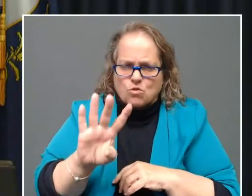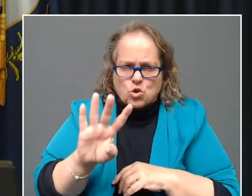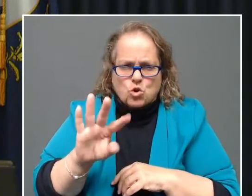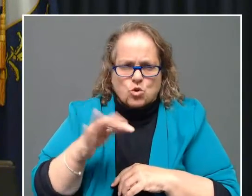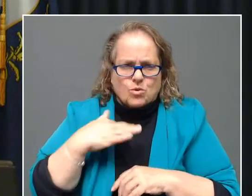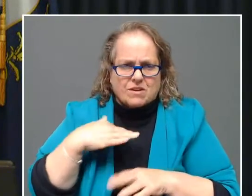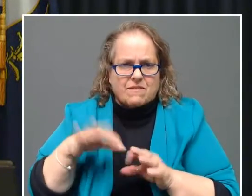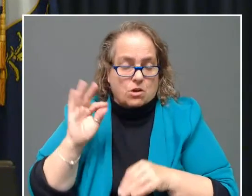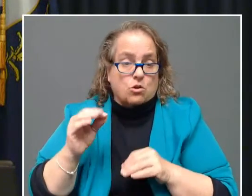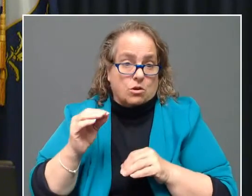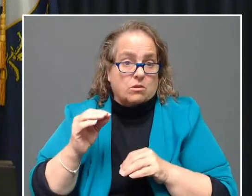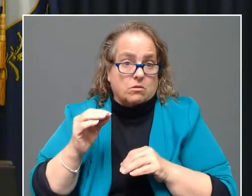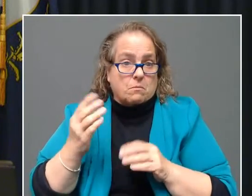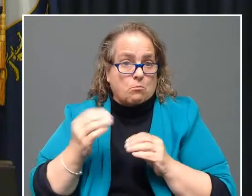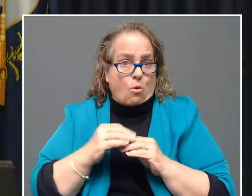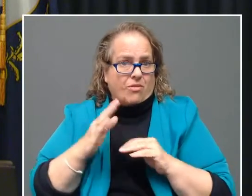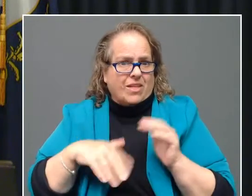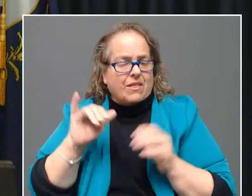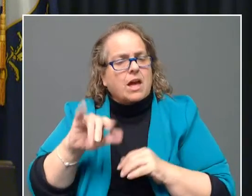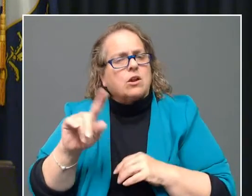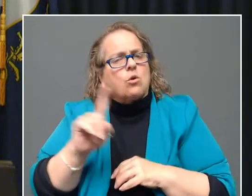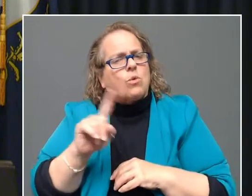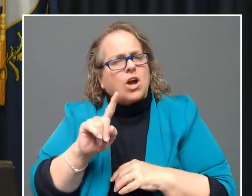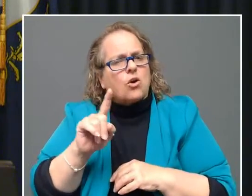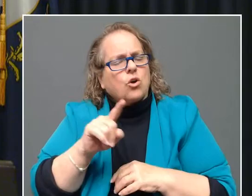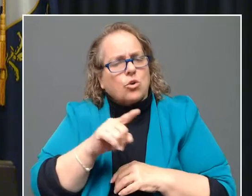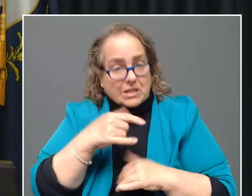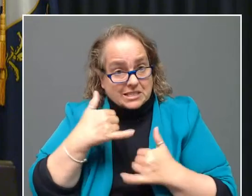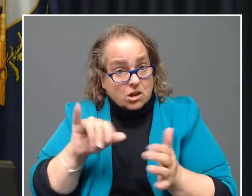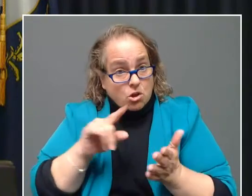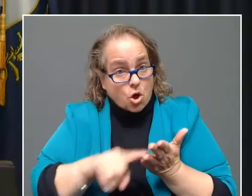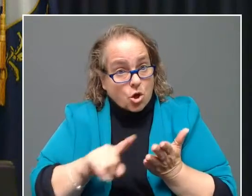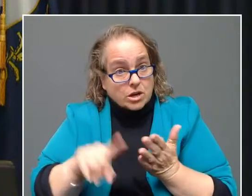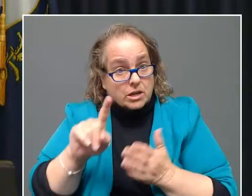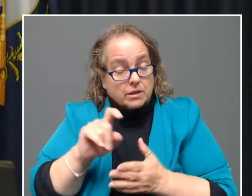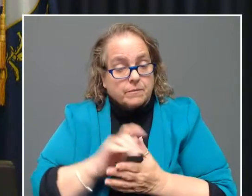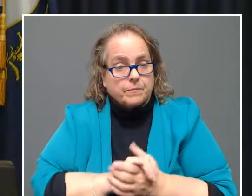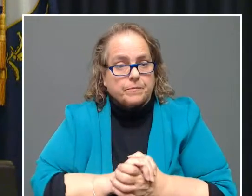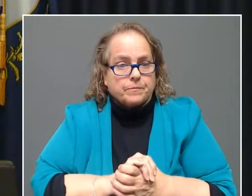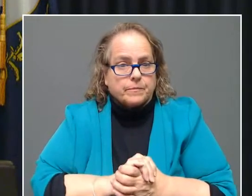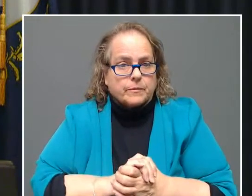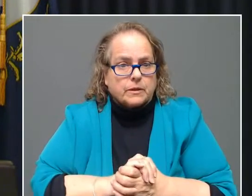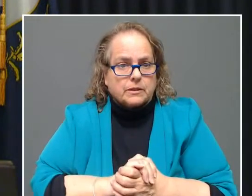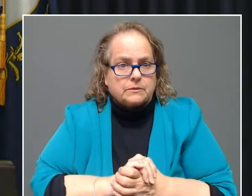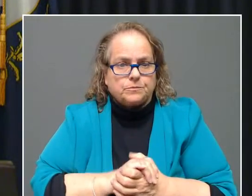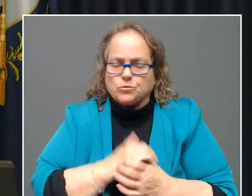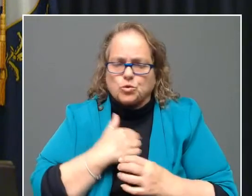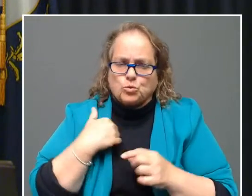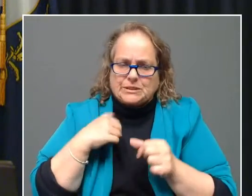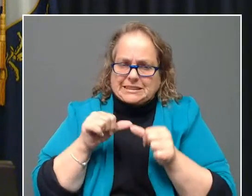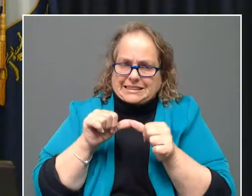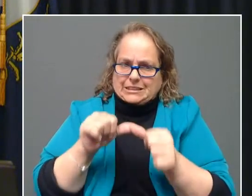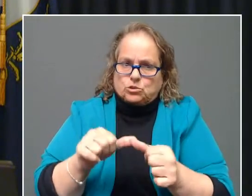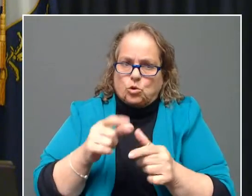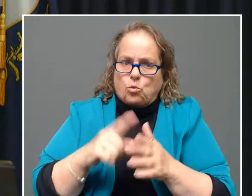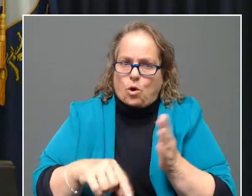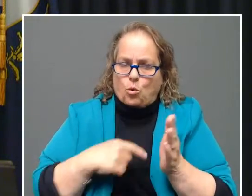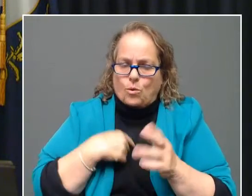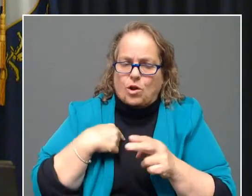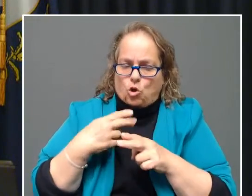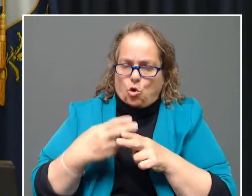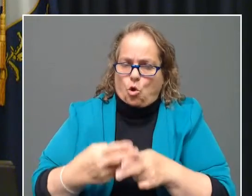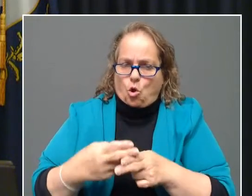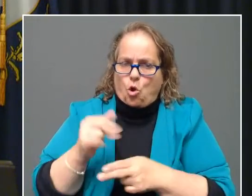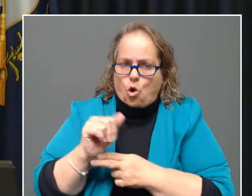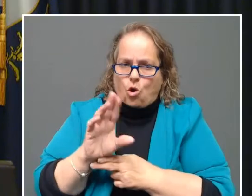than that. Where does that stand now? Well, we're going to continue what we're calling the audit until